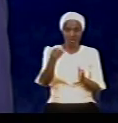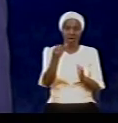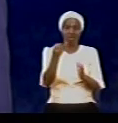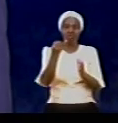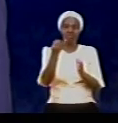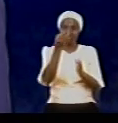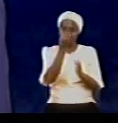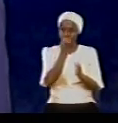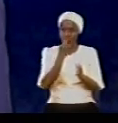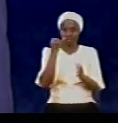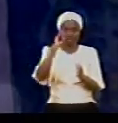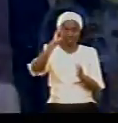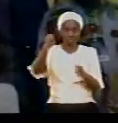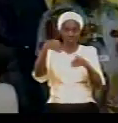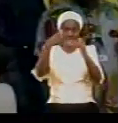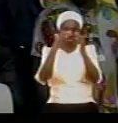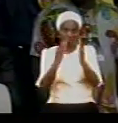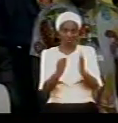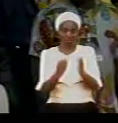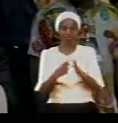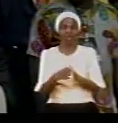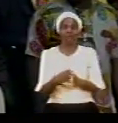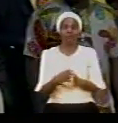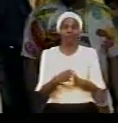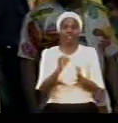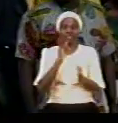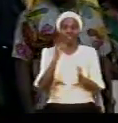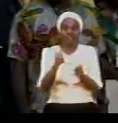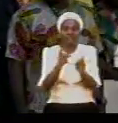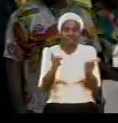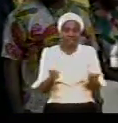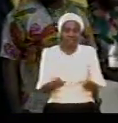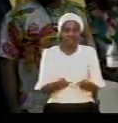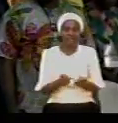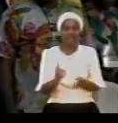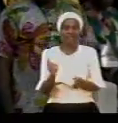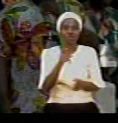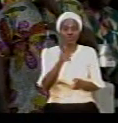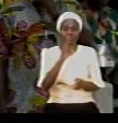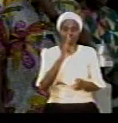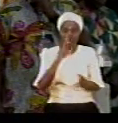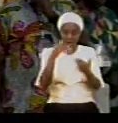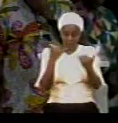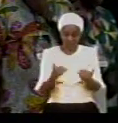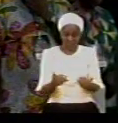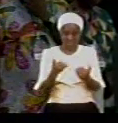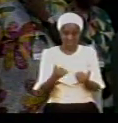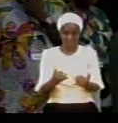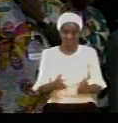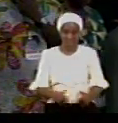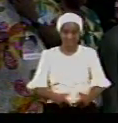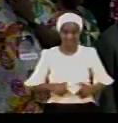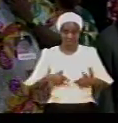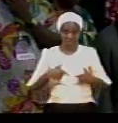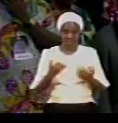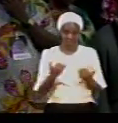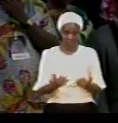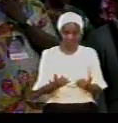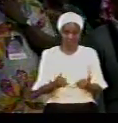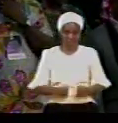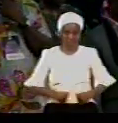presently, currently residing. And so wherever you are, that is your